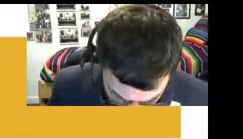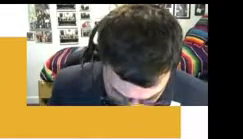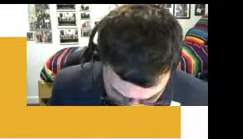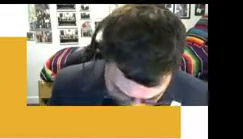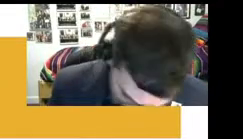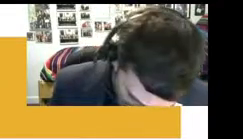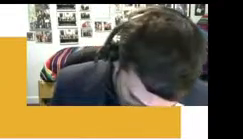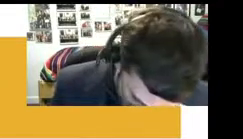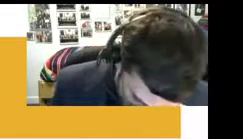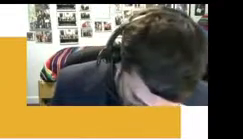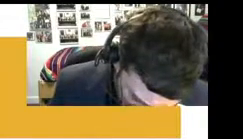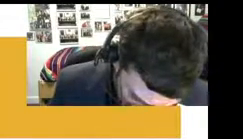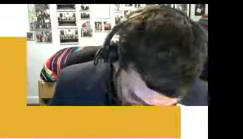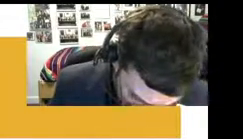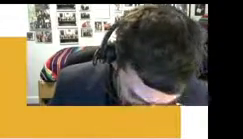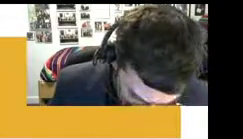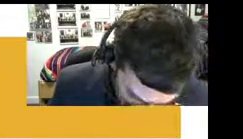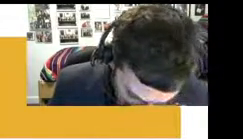invited to